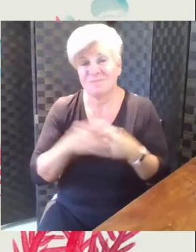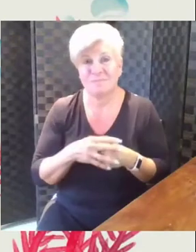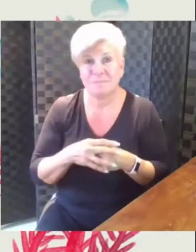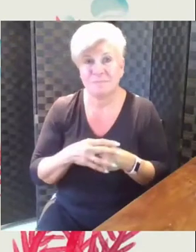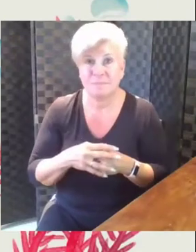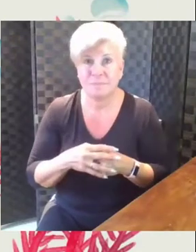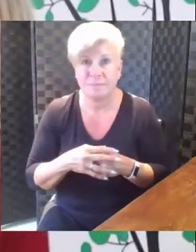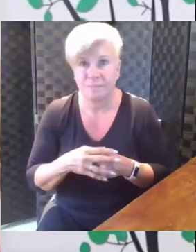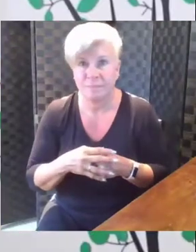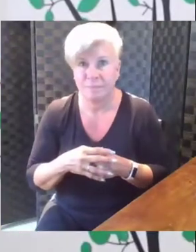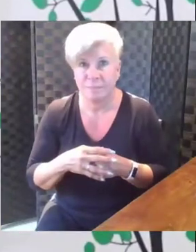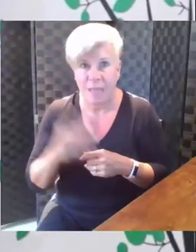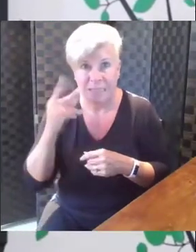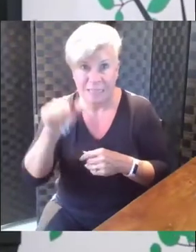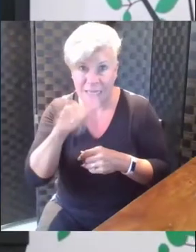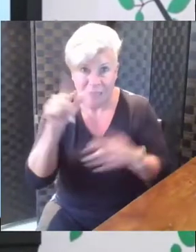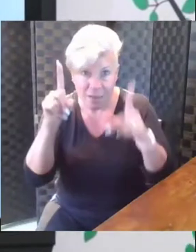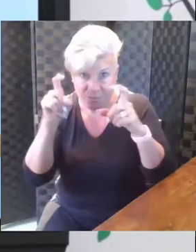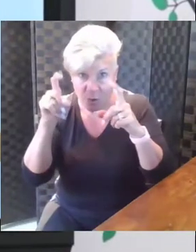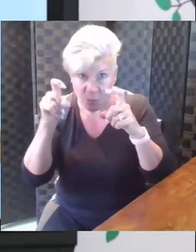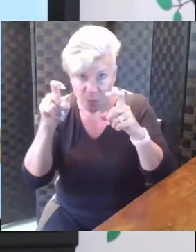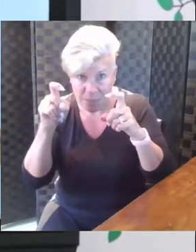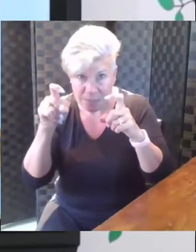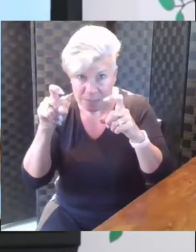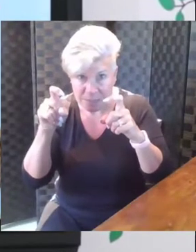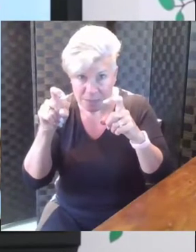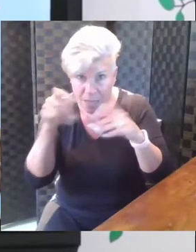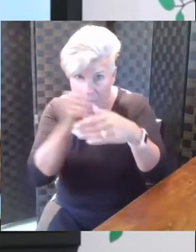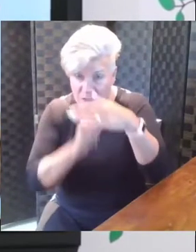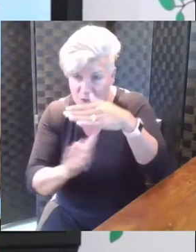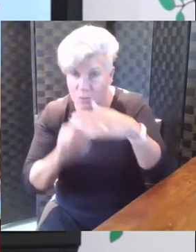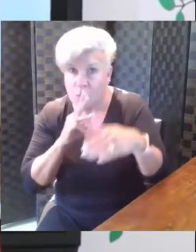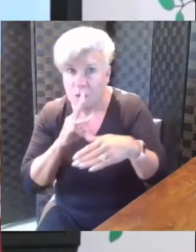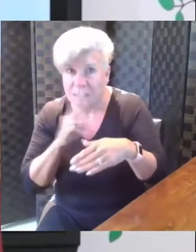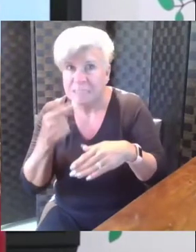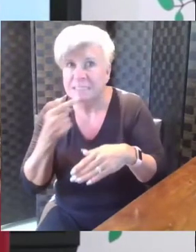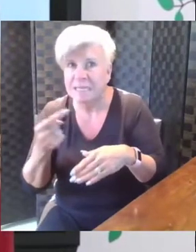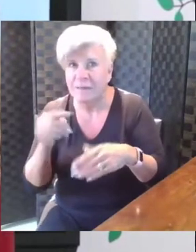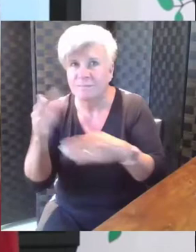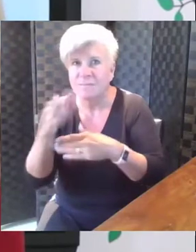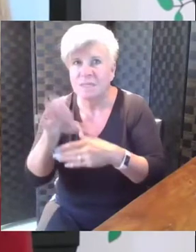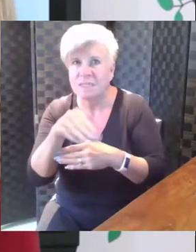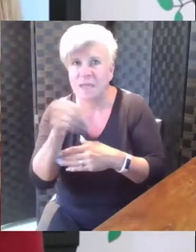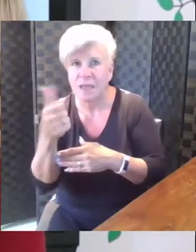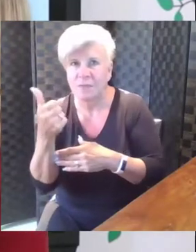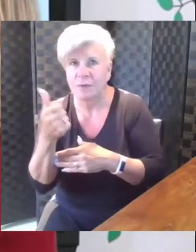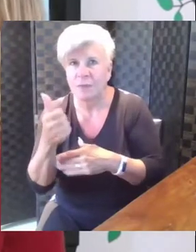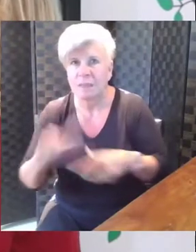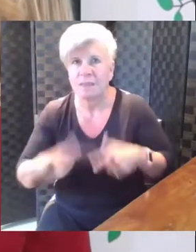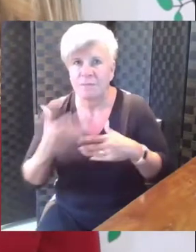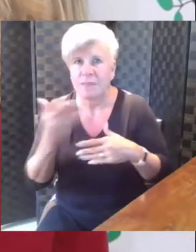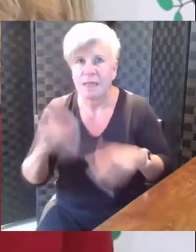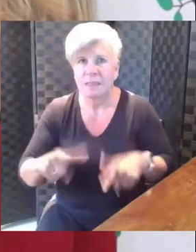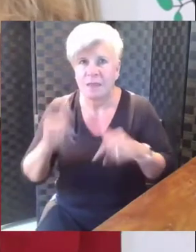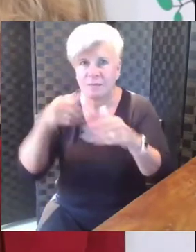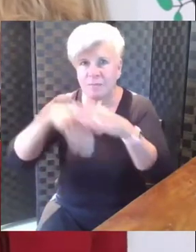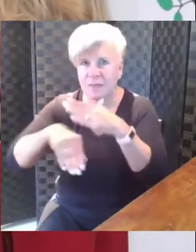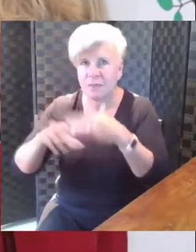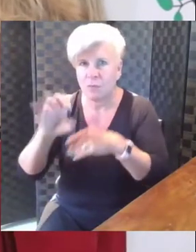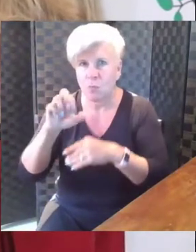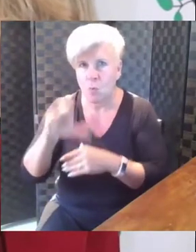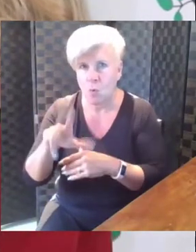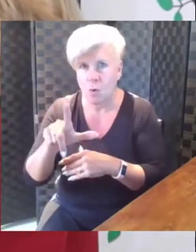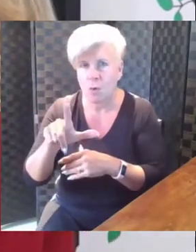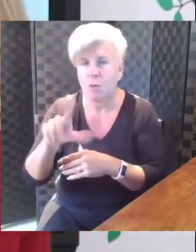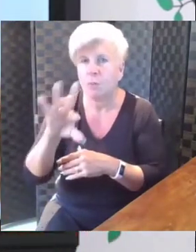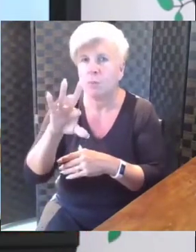there. Well, I see another photograph here underwater, and it says fish and other living things live within a coral